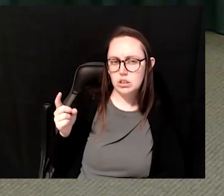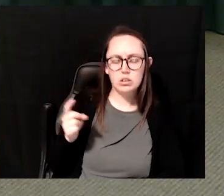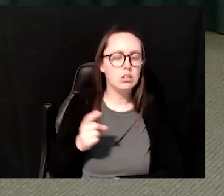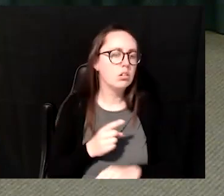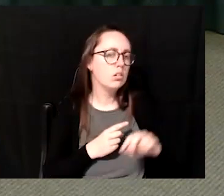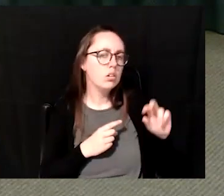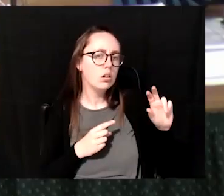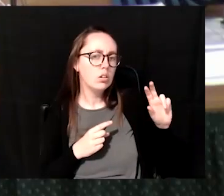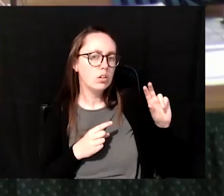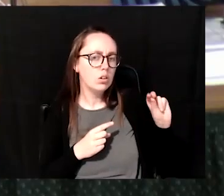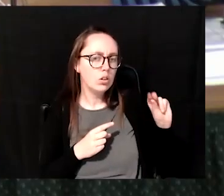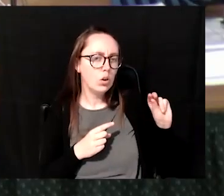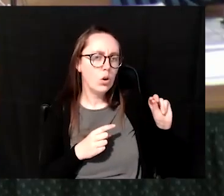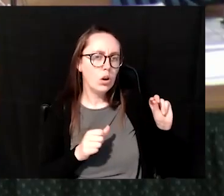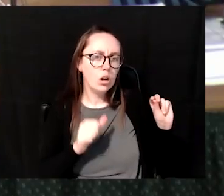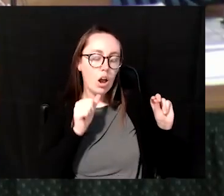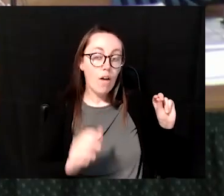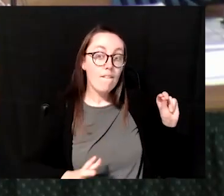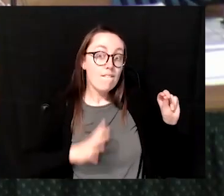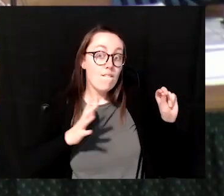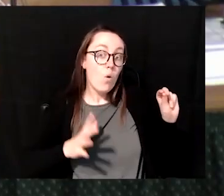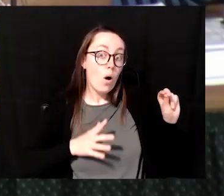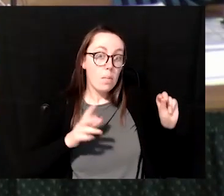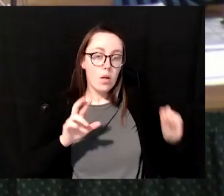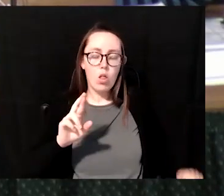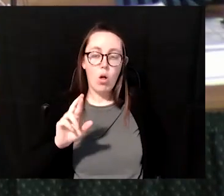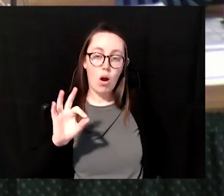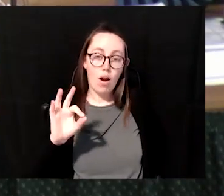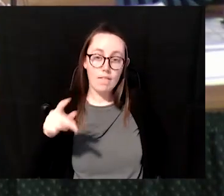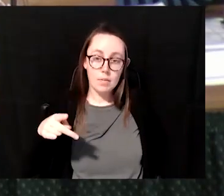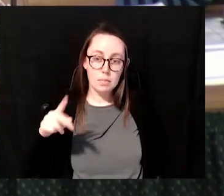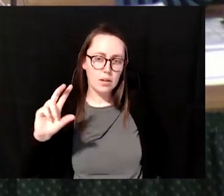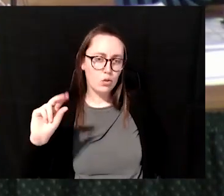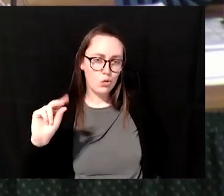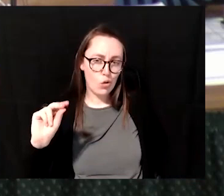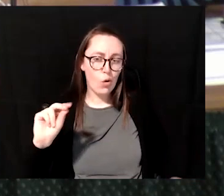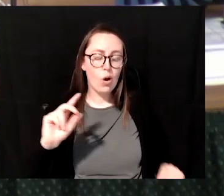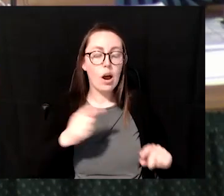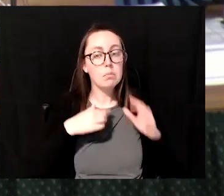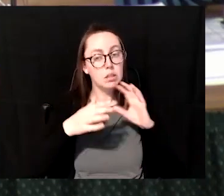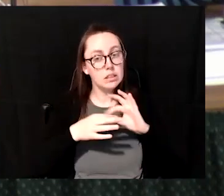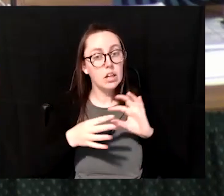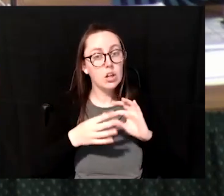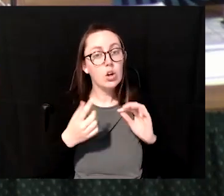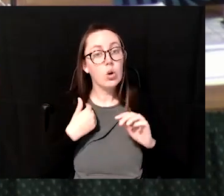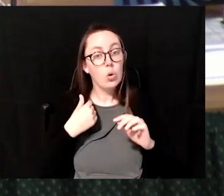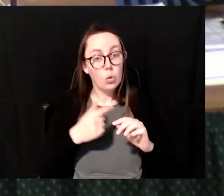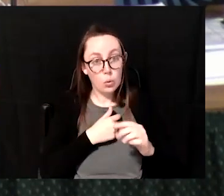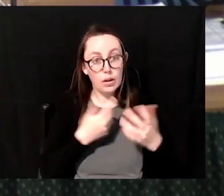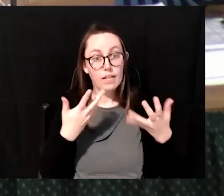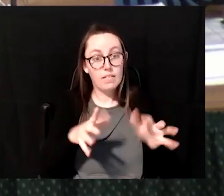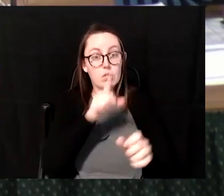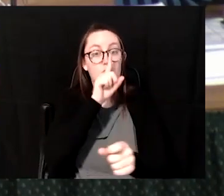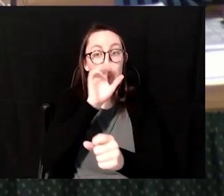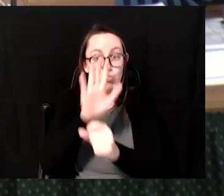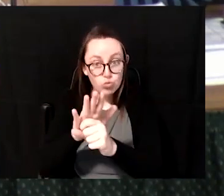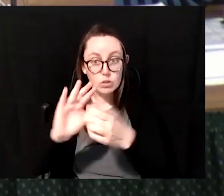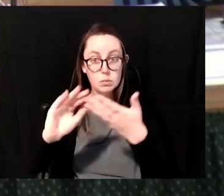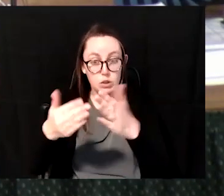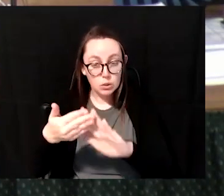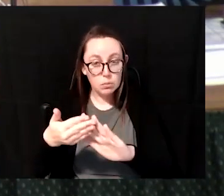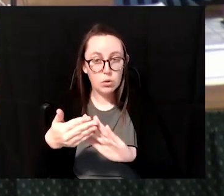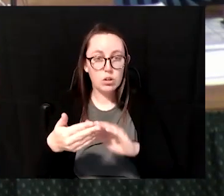not necessarily as formal as an RFP process the we promise the community that there would be a select board meeting